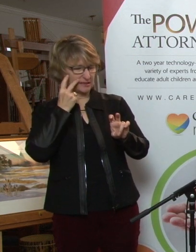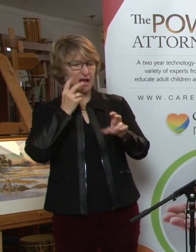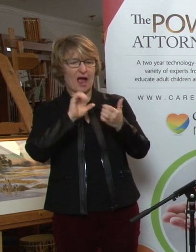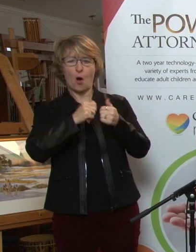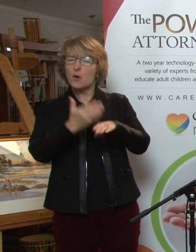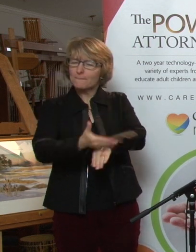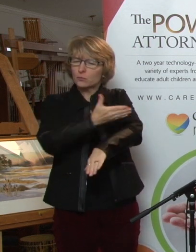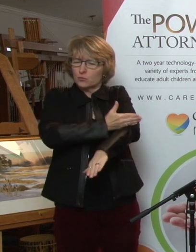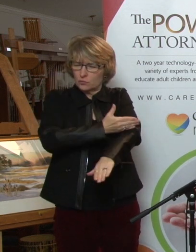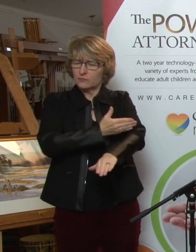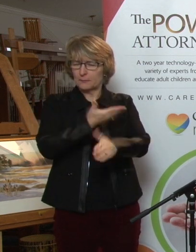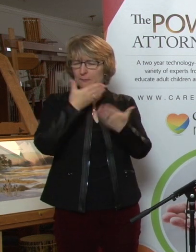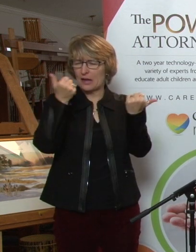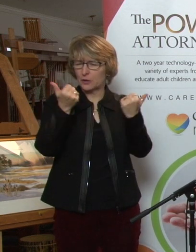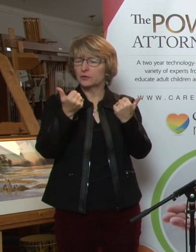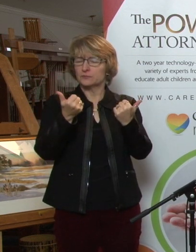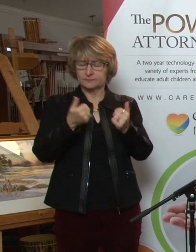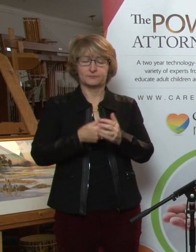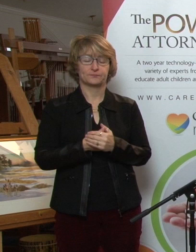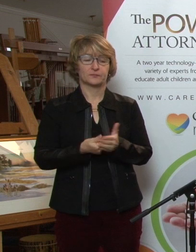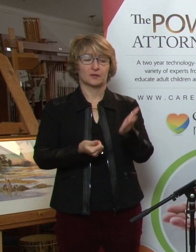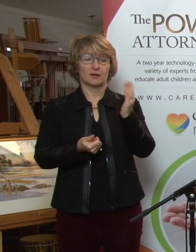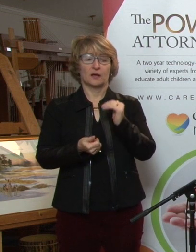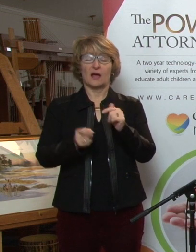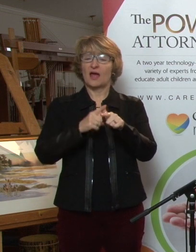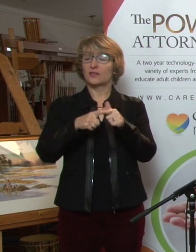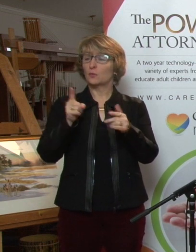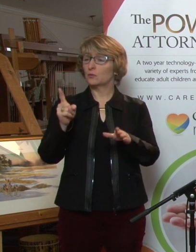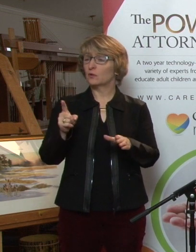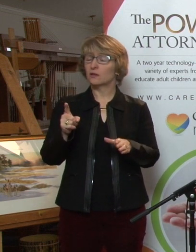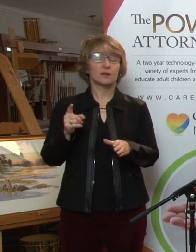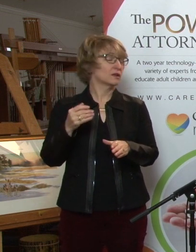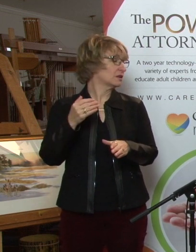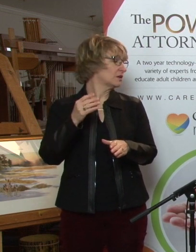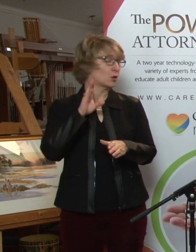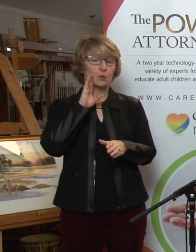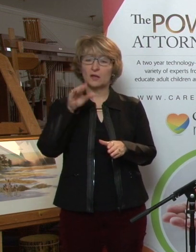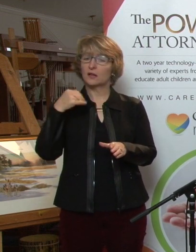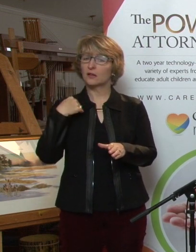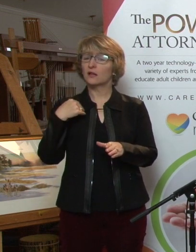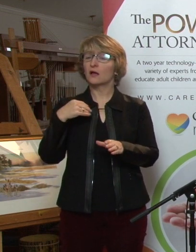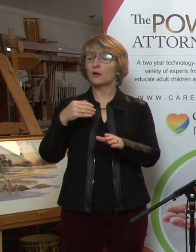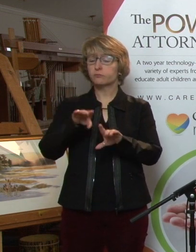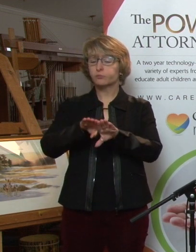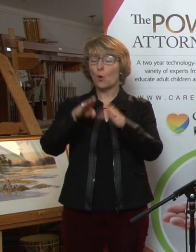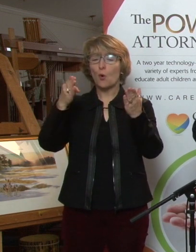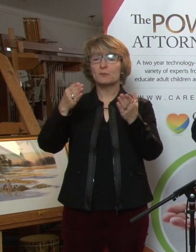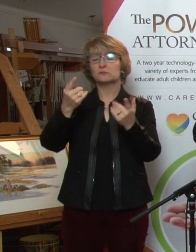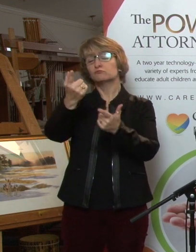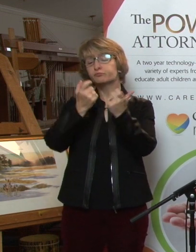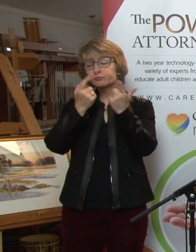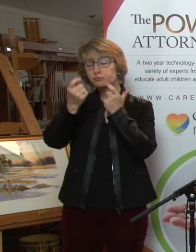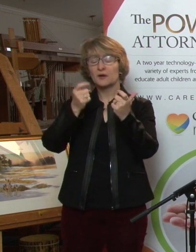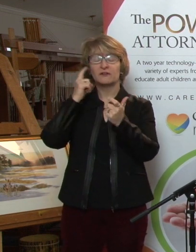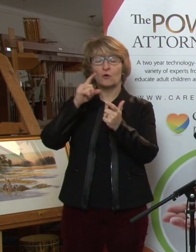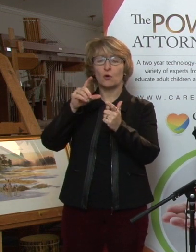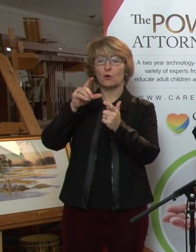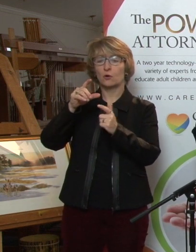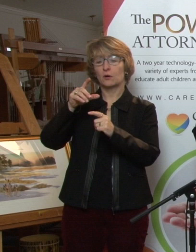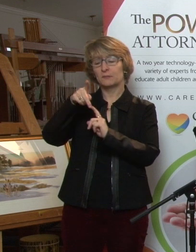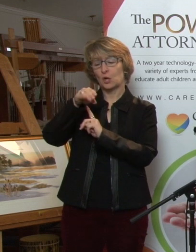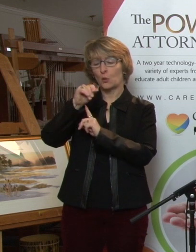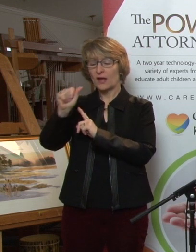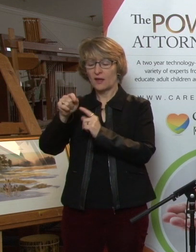do. And then we're going to have questions answered about power of attorney, living will, and